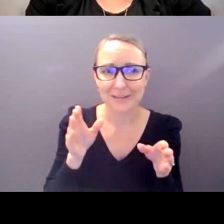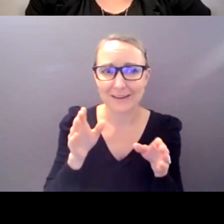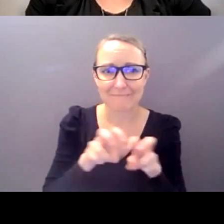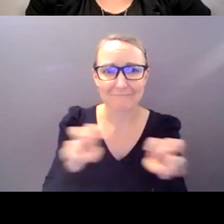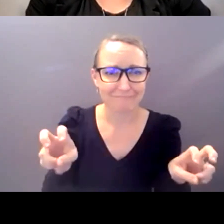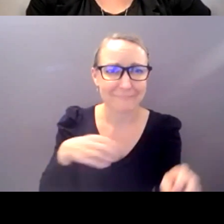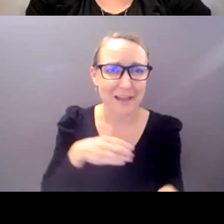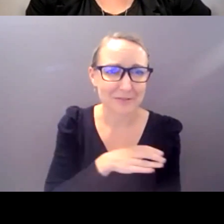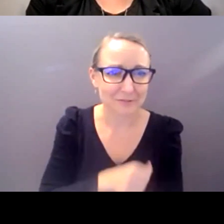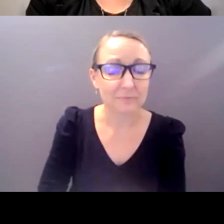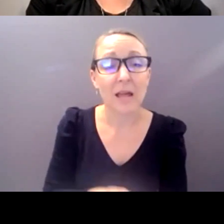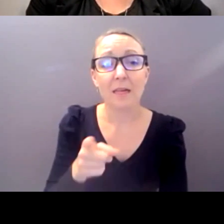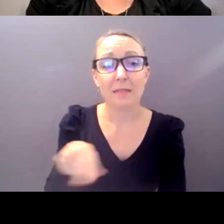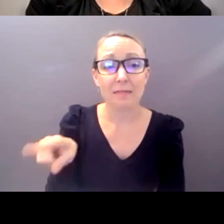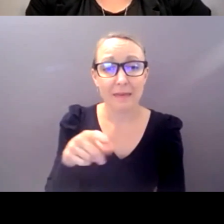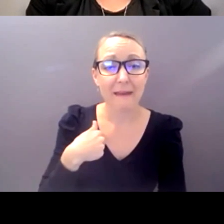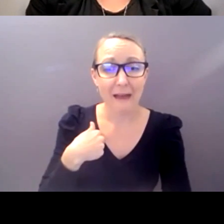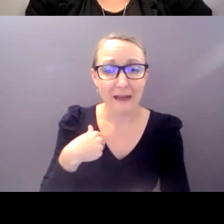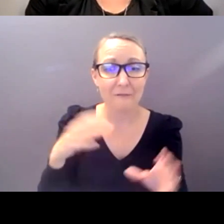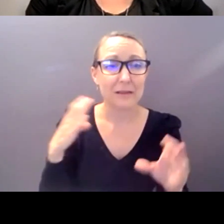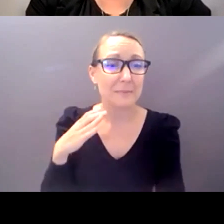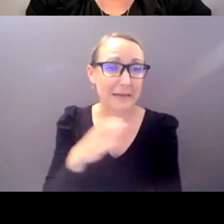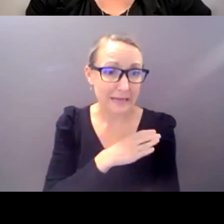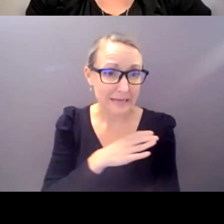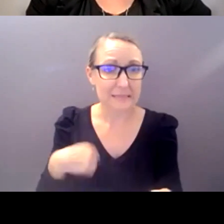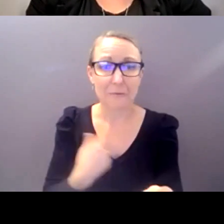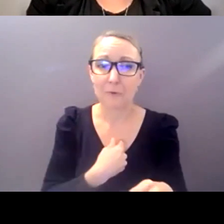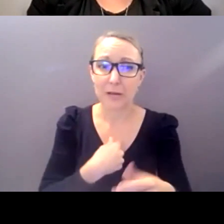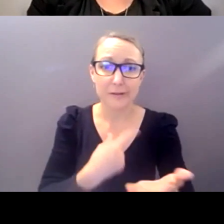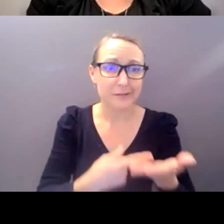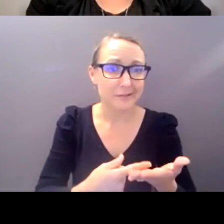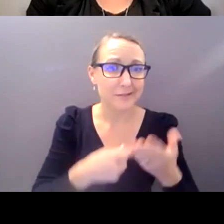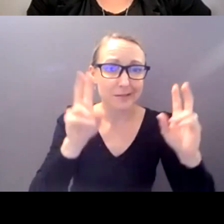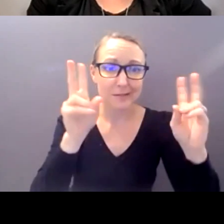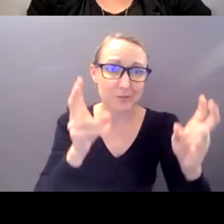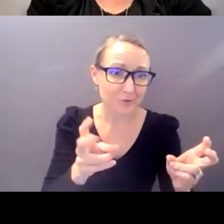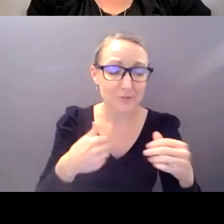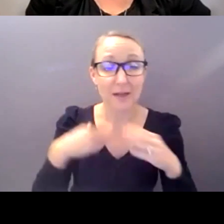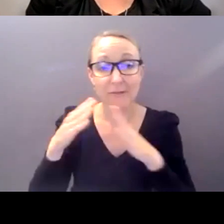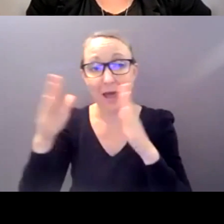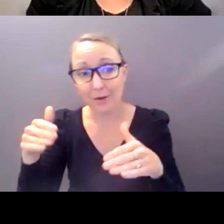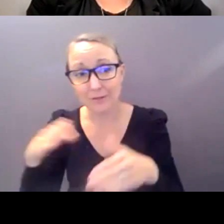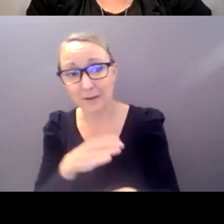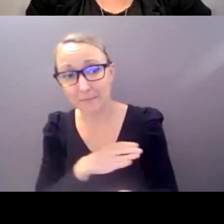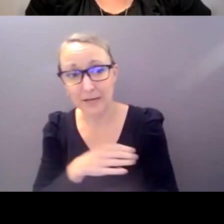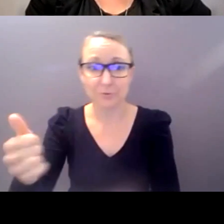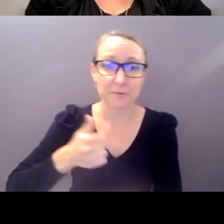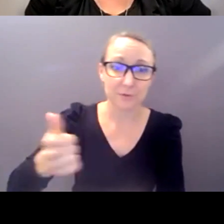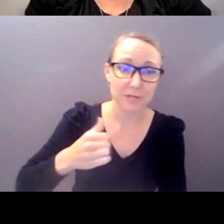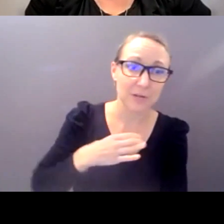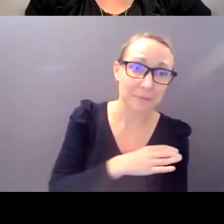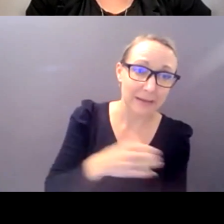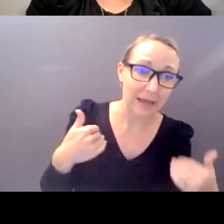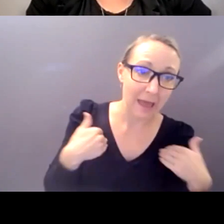So they have standing committees and we really talk about like the issues. So we have housing committee, a transportation committee. They